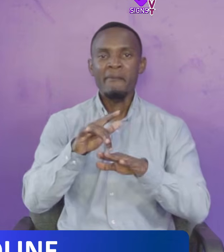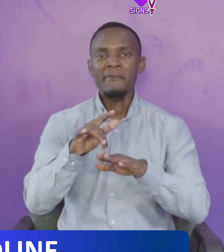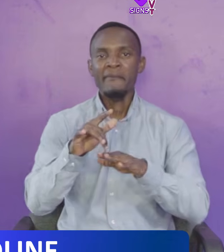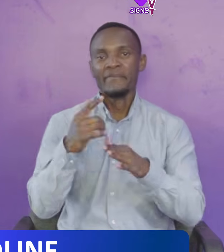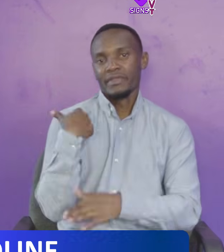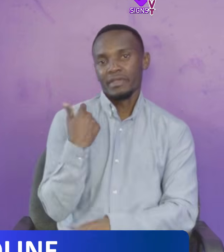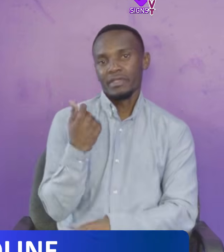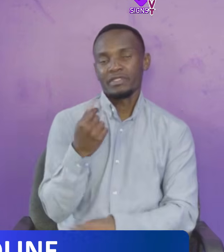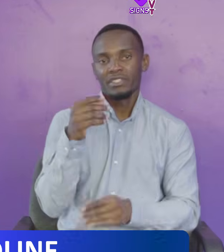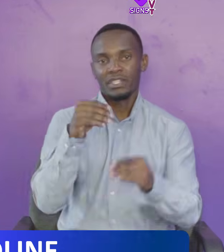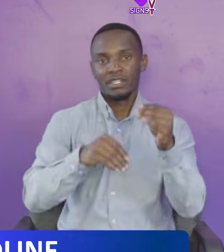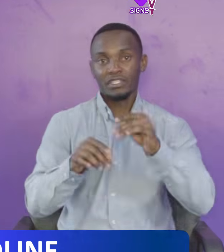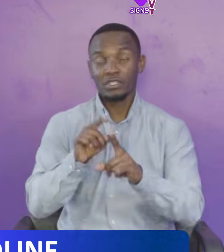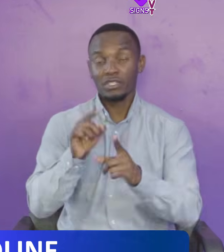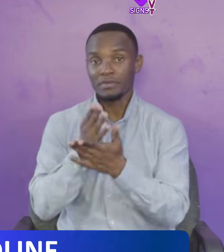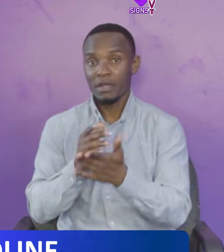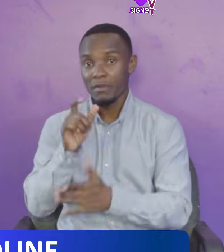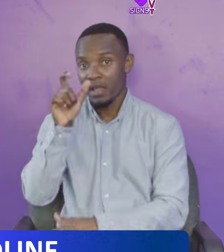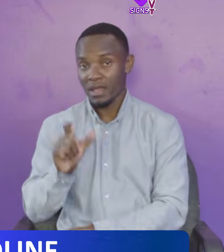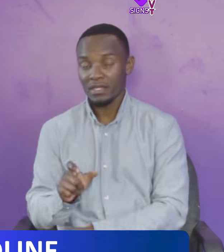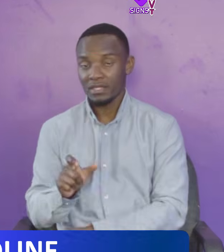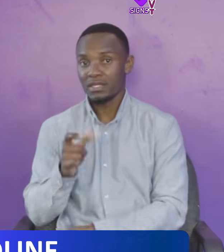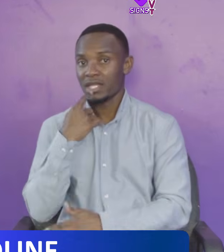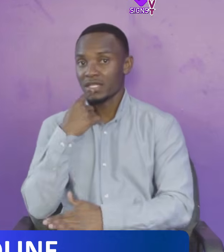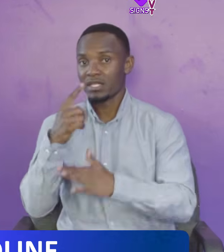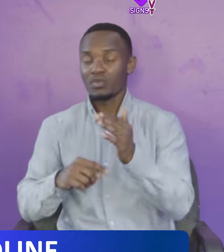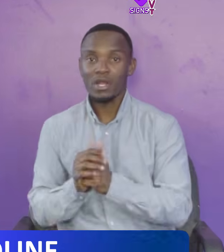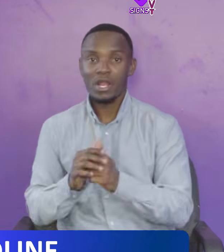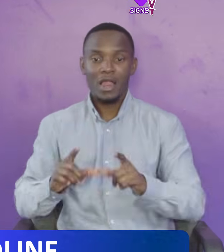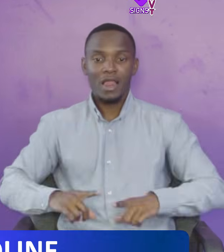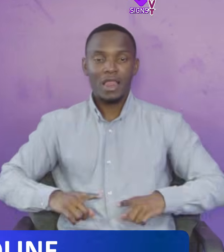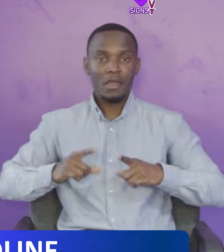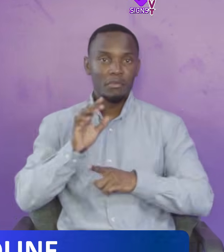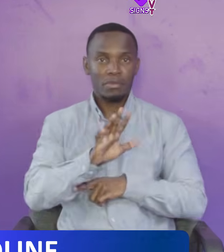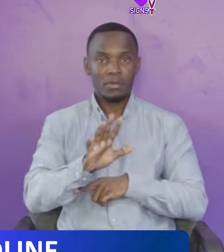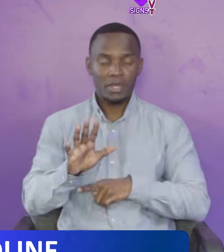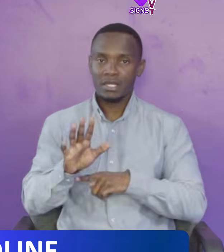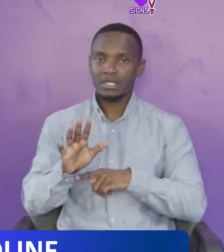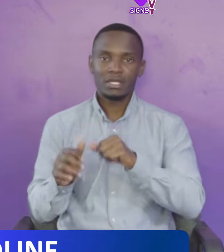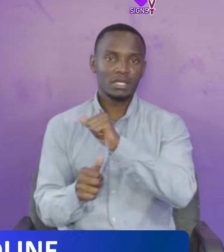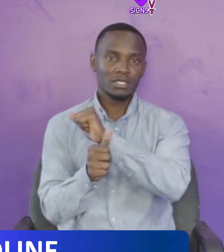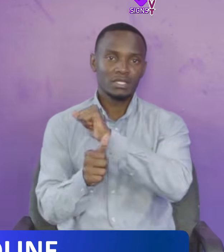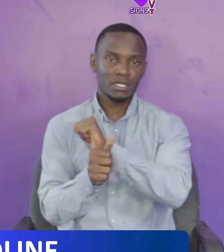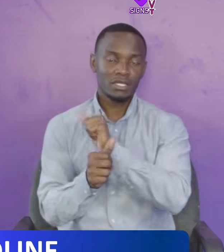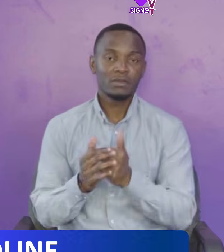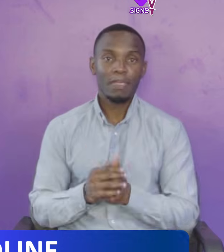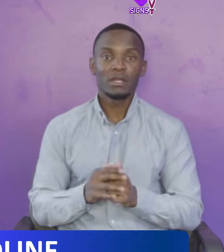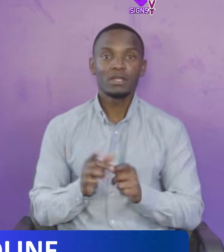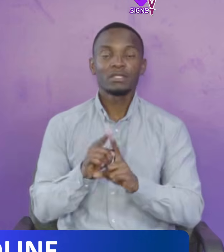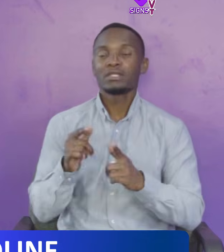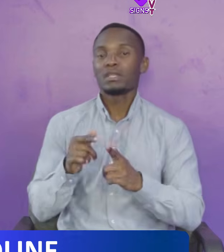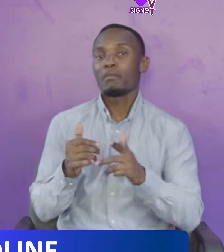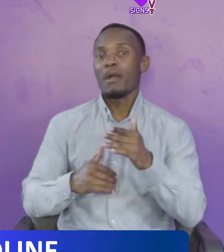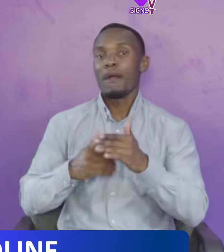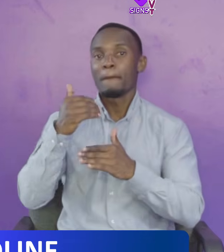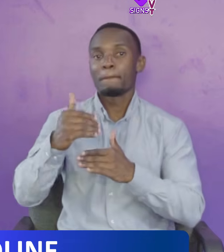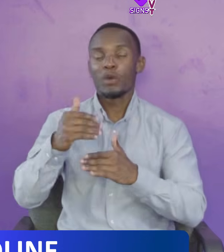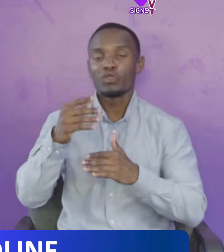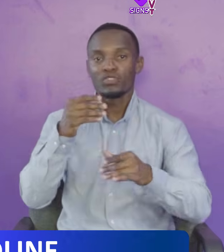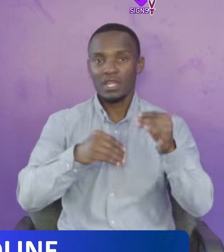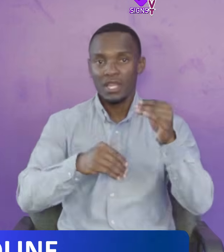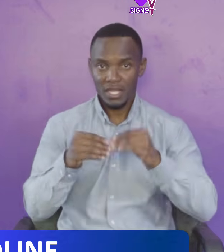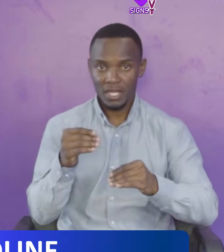claiming their lives remain in danger days after the chaos. Addressing a heated post-election review of the November 27 polls,